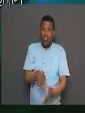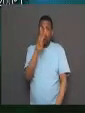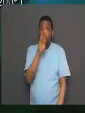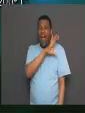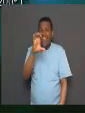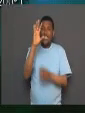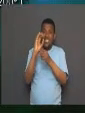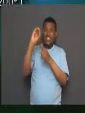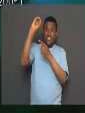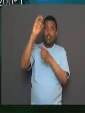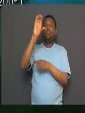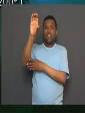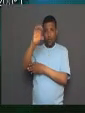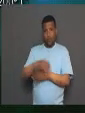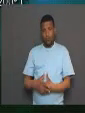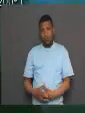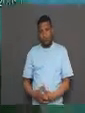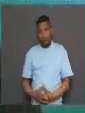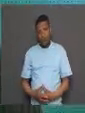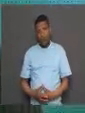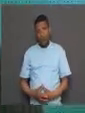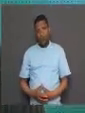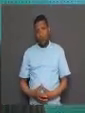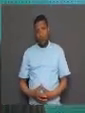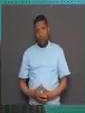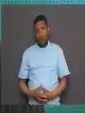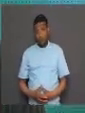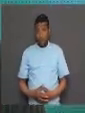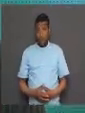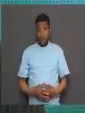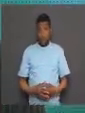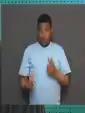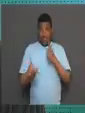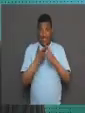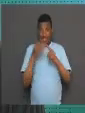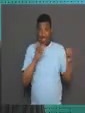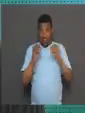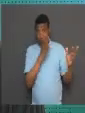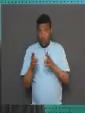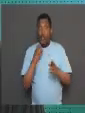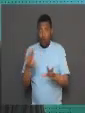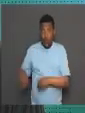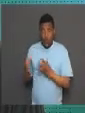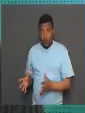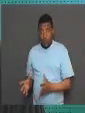1,200 degrees Celsius. Are you ready for our second activity, students?